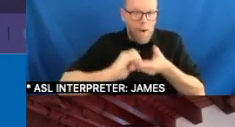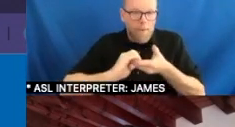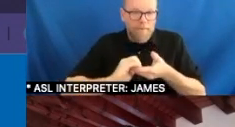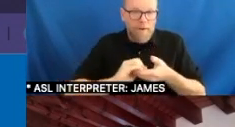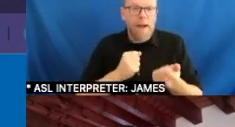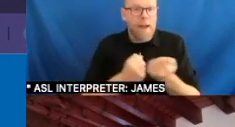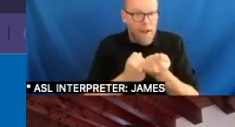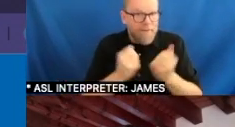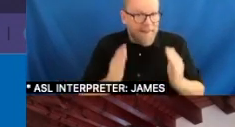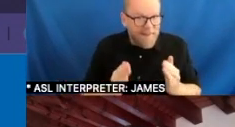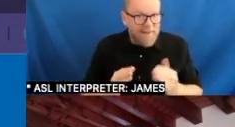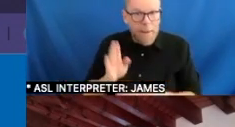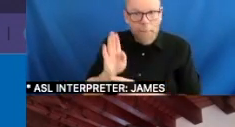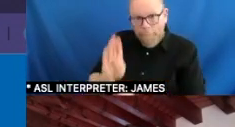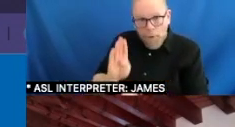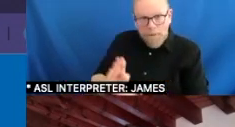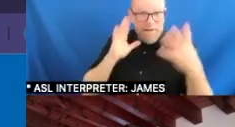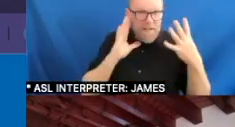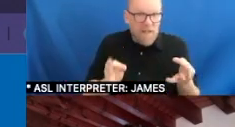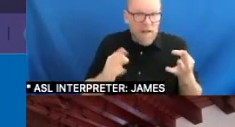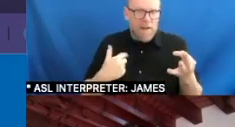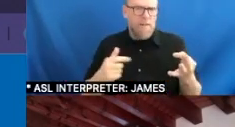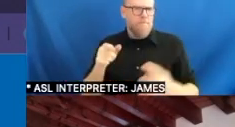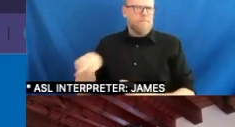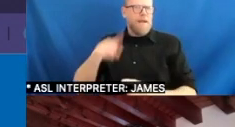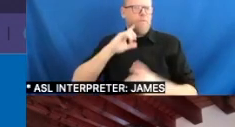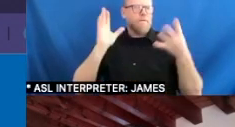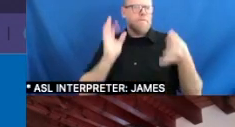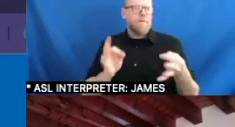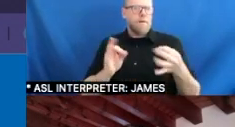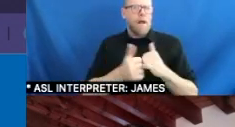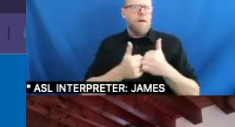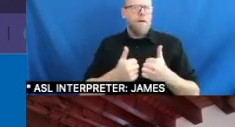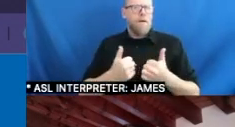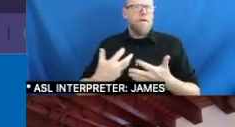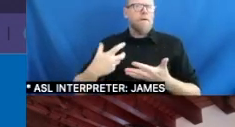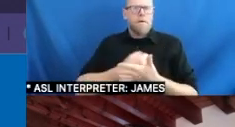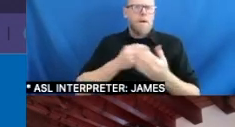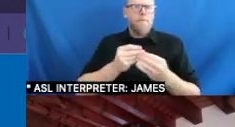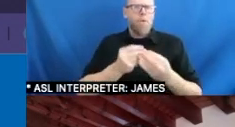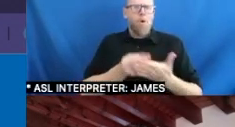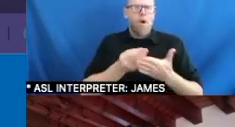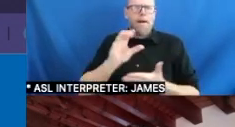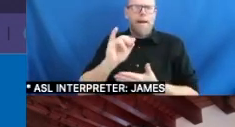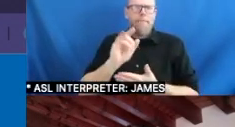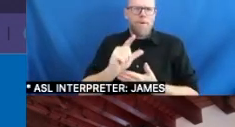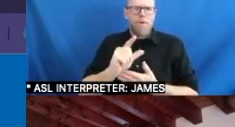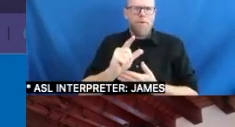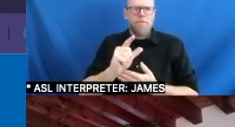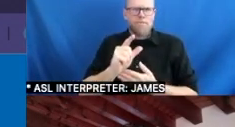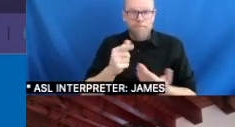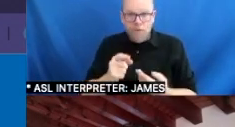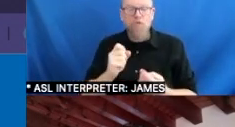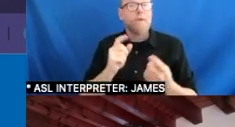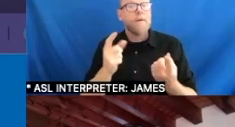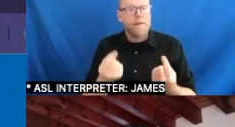area deciding that they needed to find ways to get more capital to worker co-ops. So they opened accounts at this